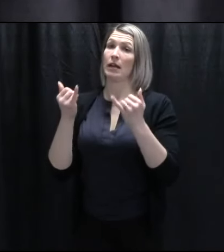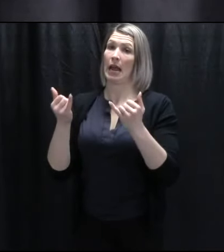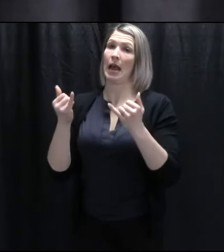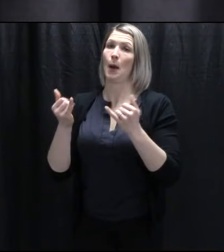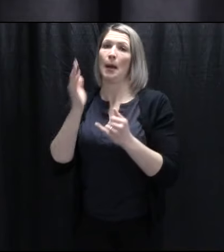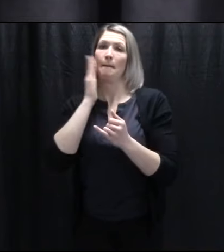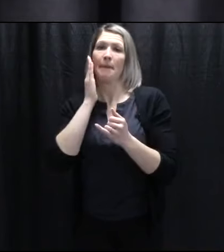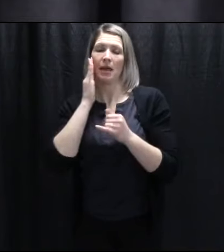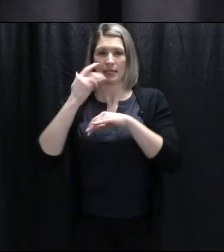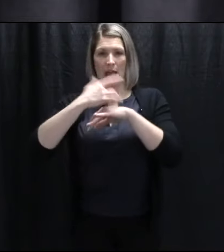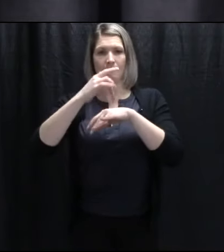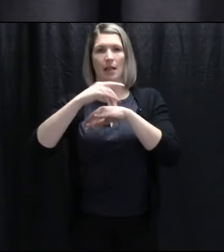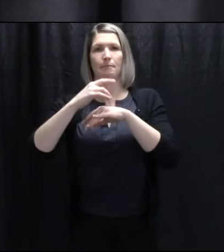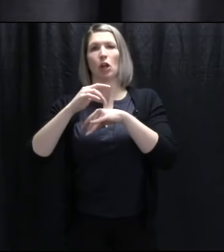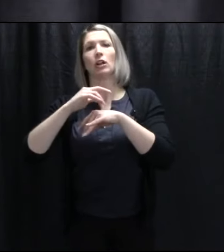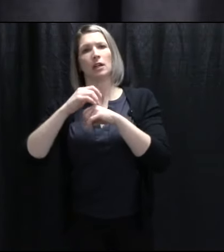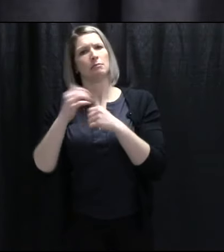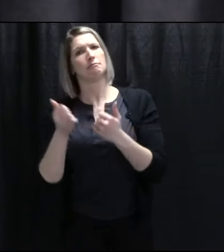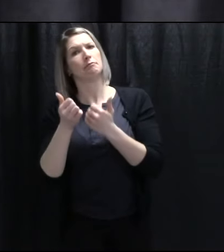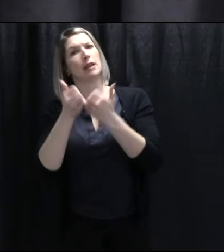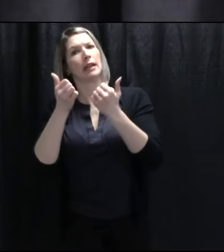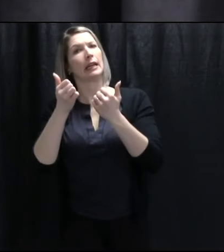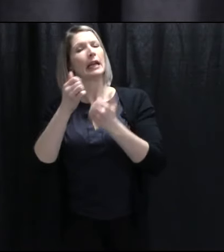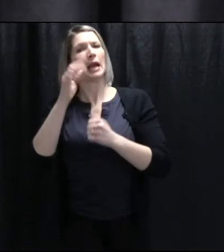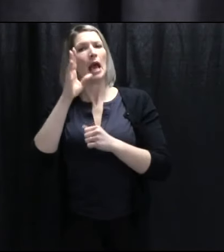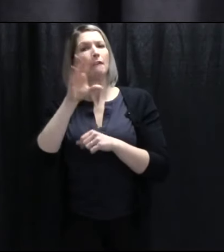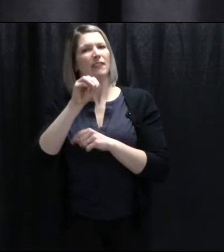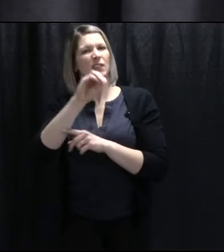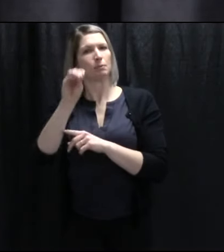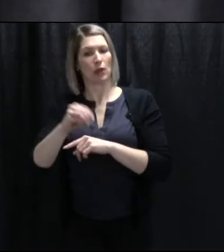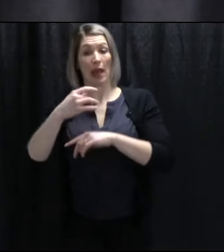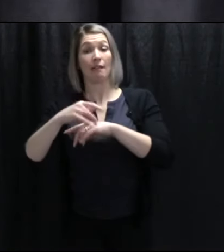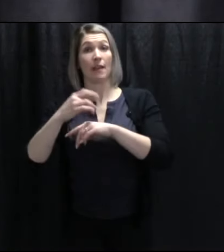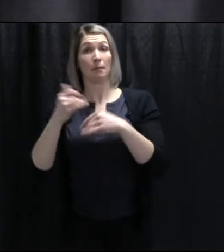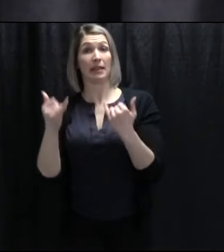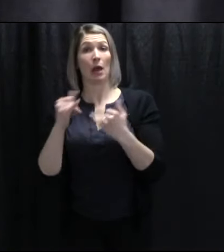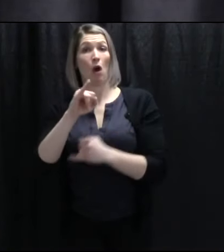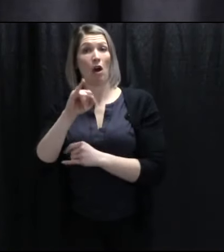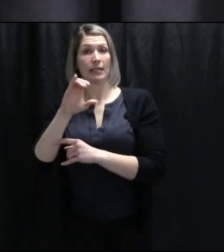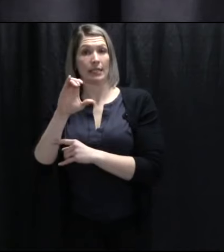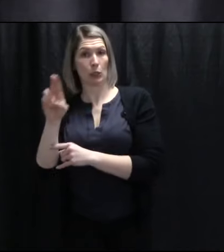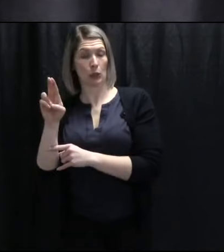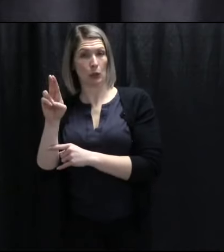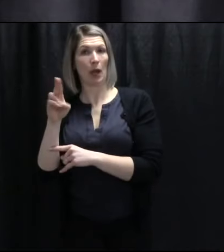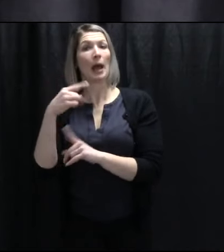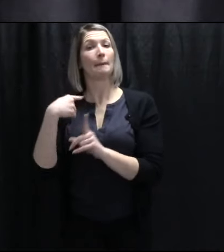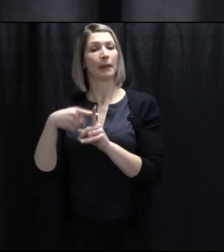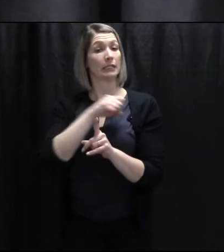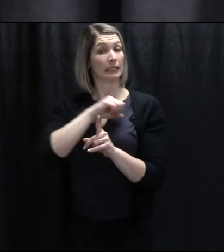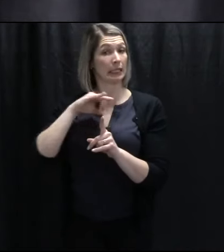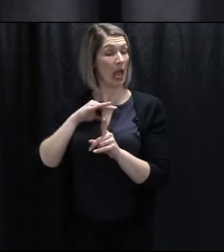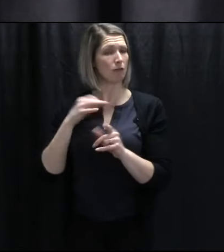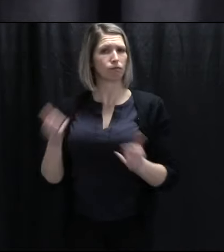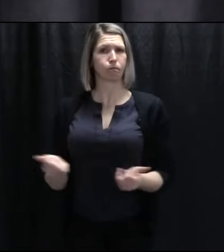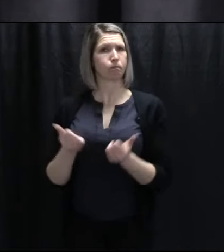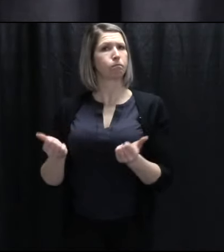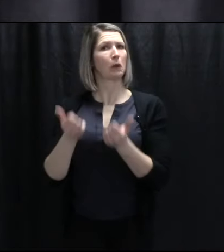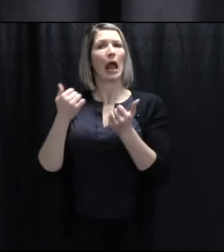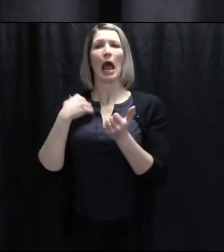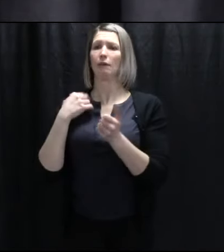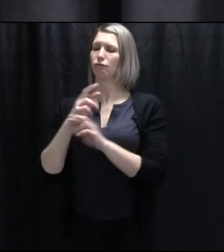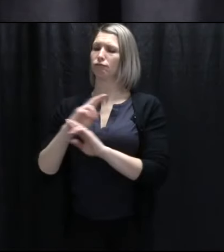care. So we have staff, we have beds. In the event that people are affected by